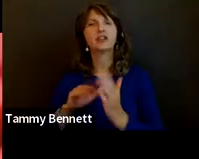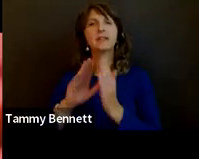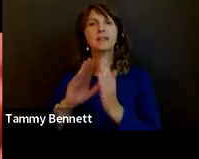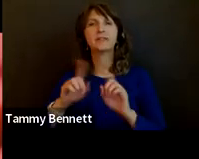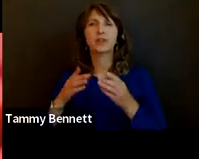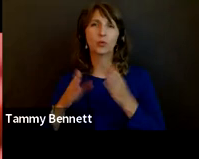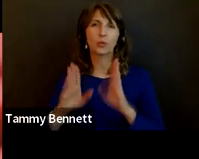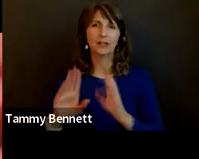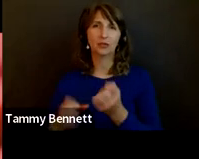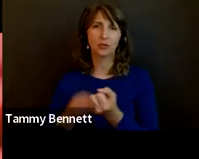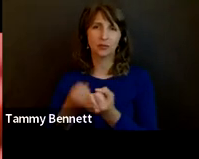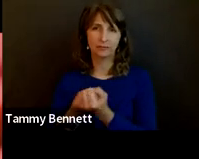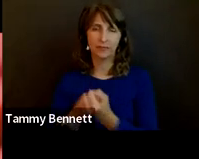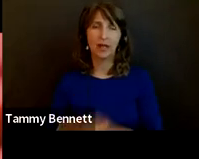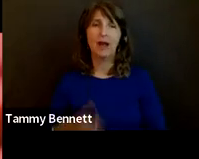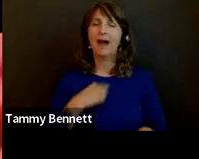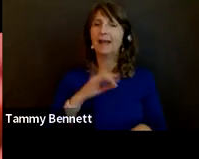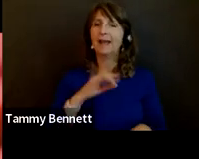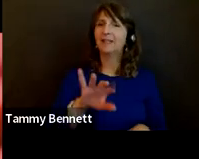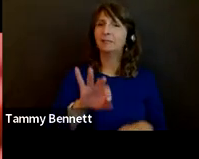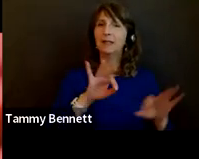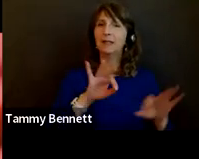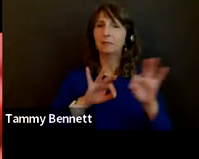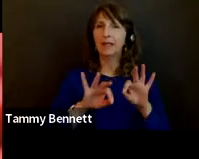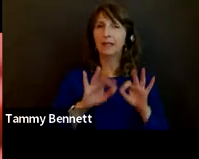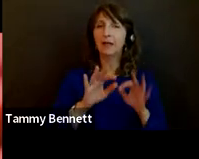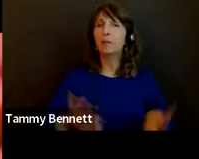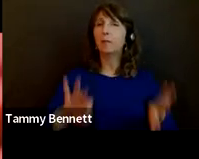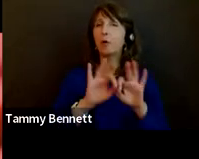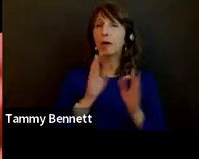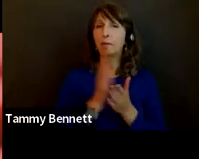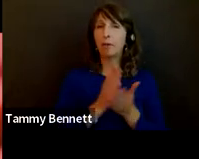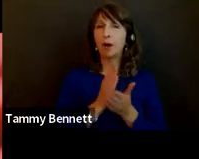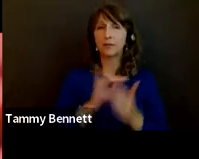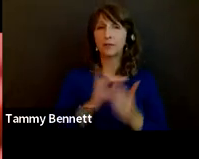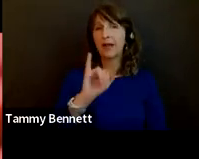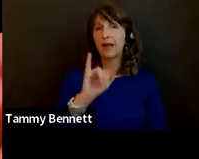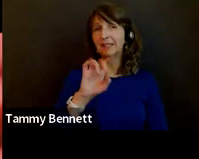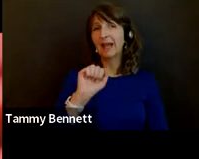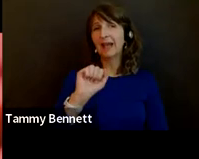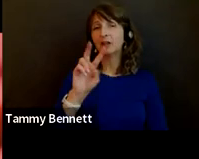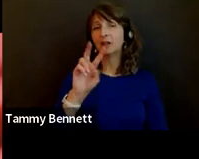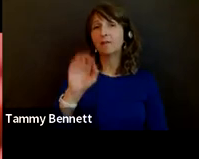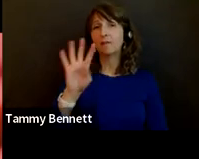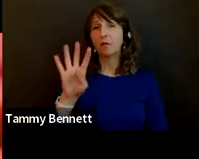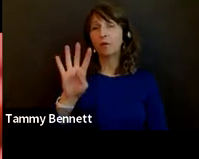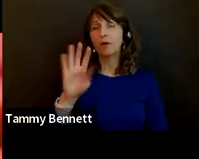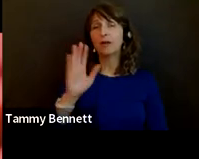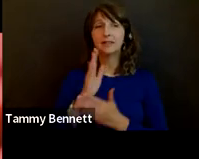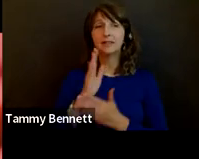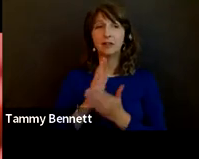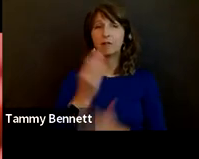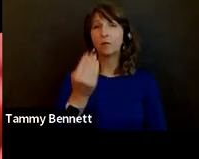most important pieces from IDEA 2004, section 1414, which talks about evaluation, because these